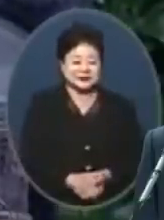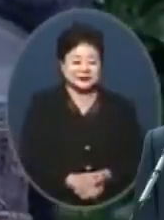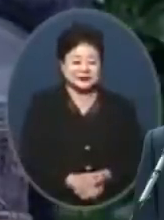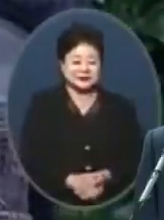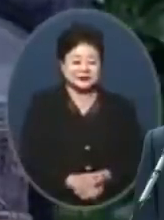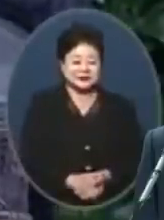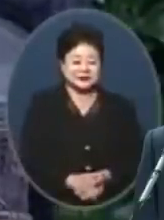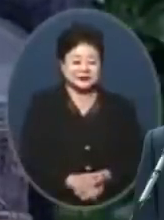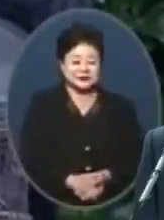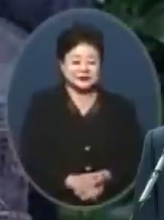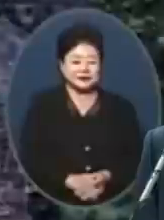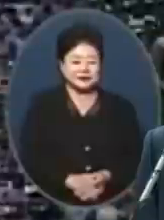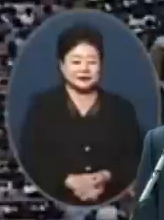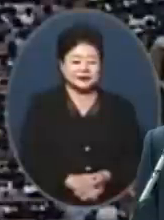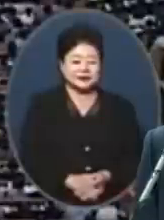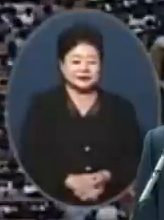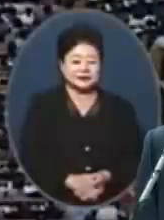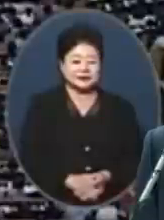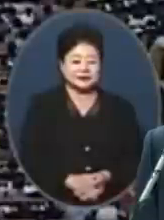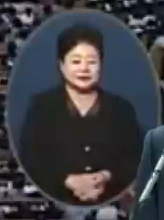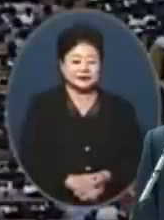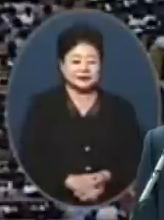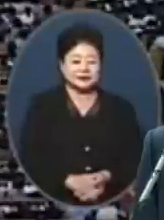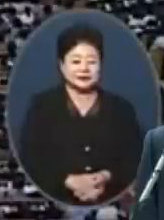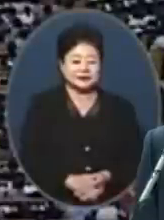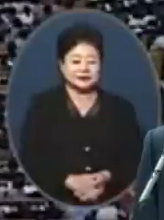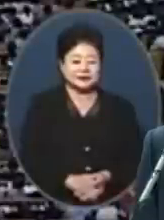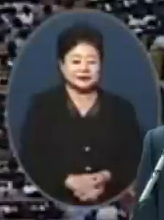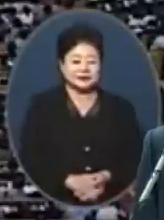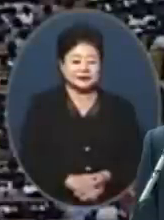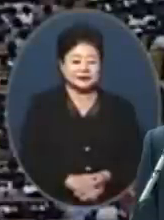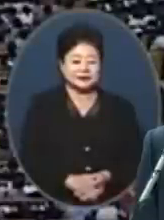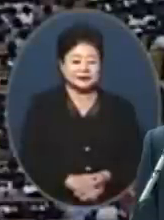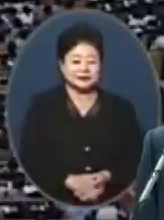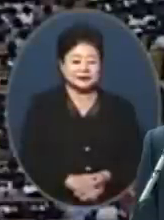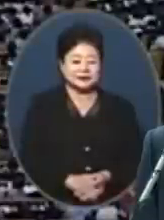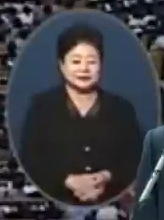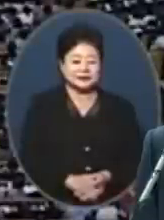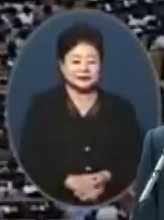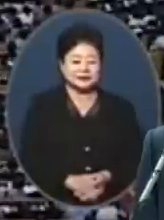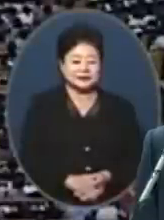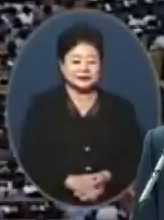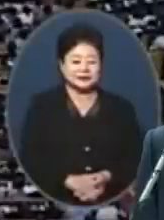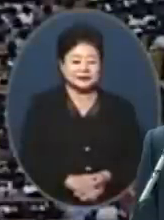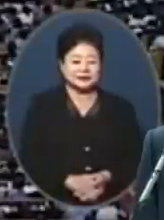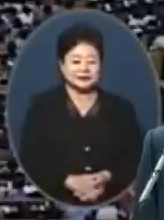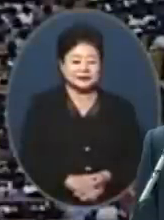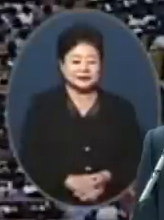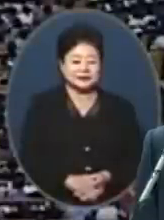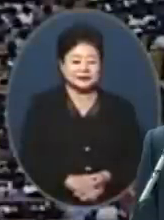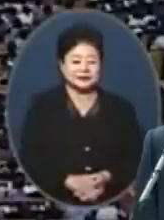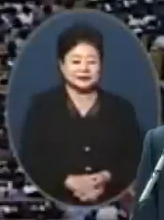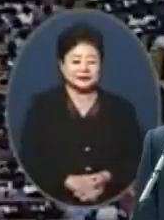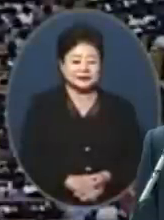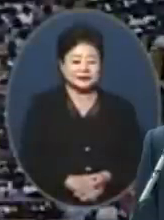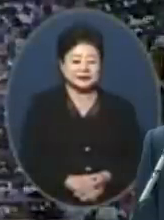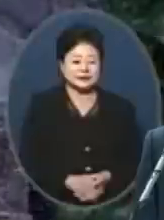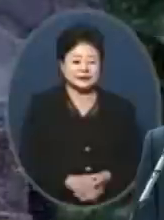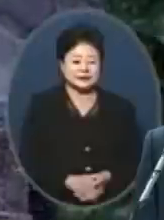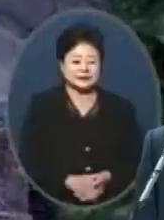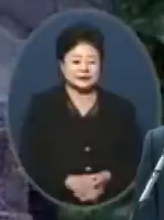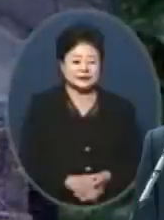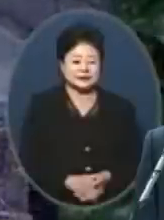Moses, because he looked upon him, he was able to open up the sea and let the children of Israel cross